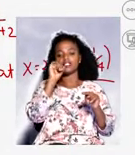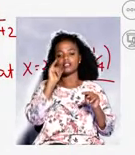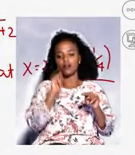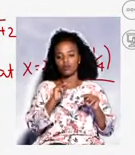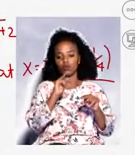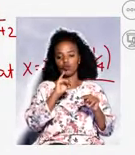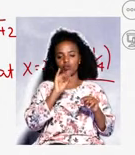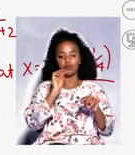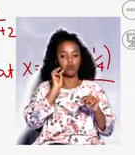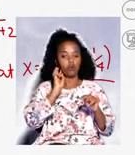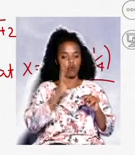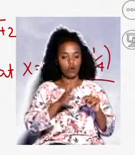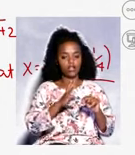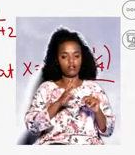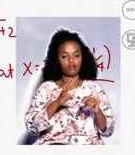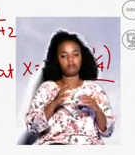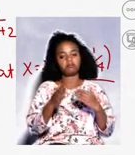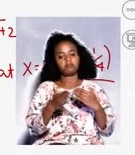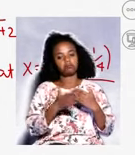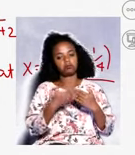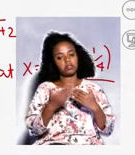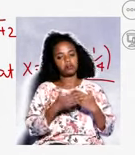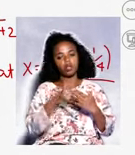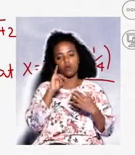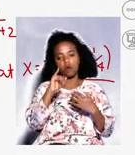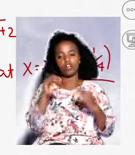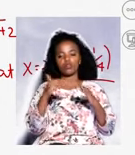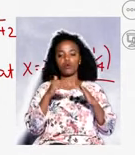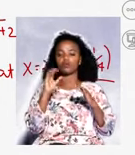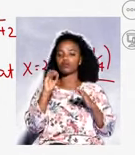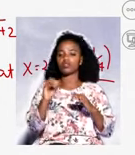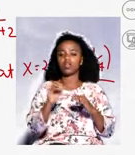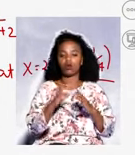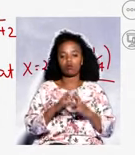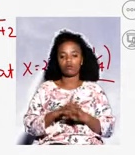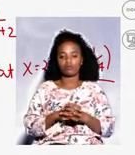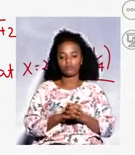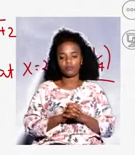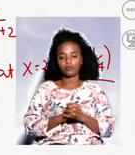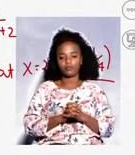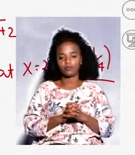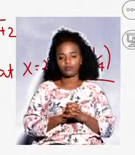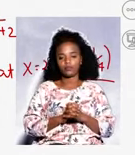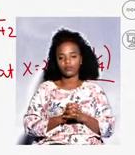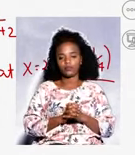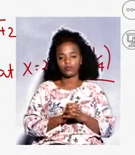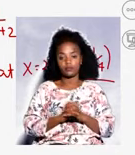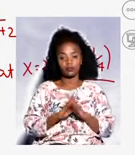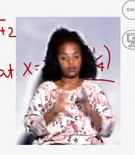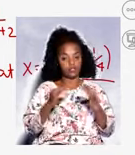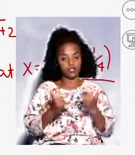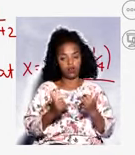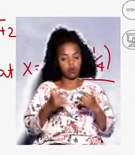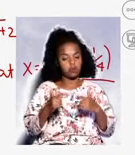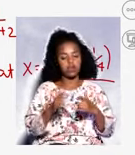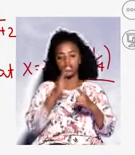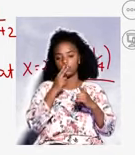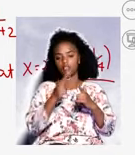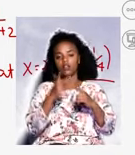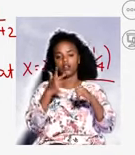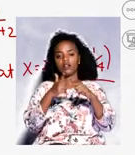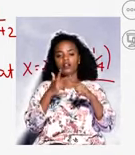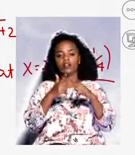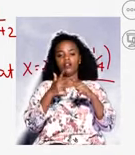it is y is equals to 0. It will be y is equals to 0. Now, let's see the